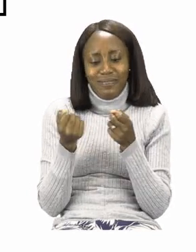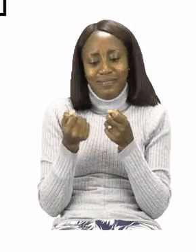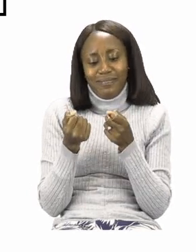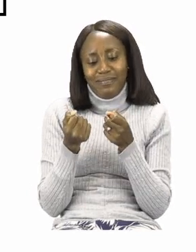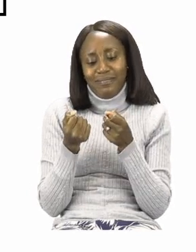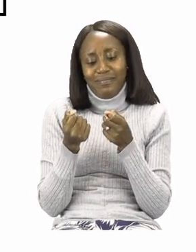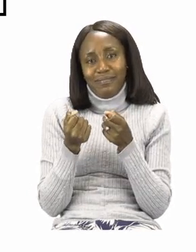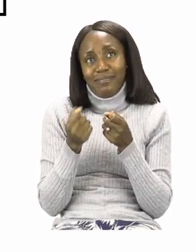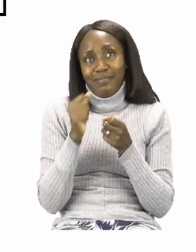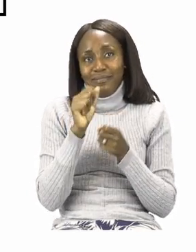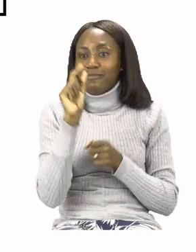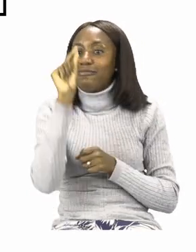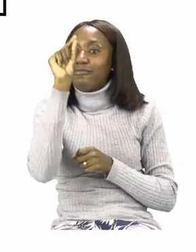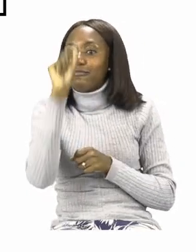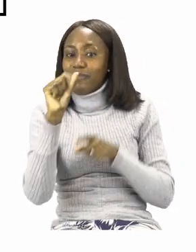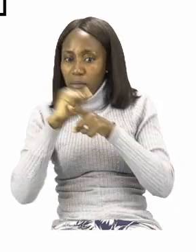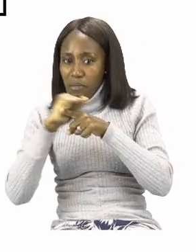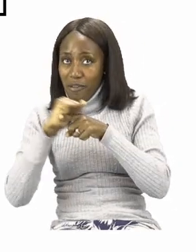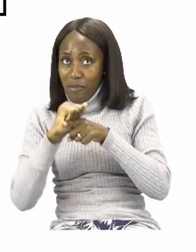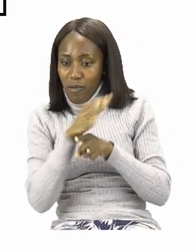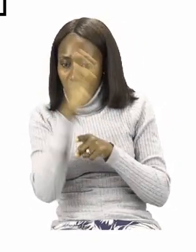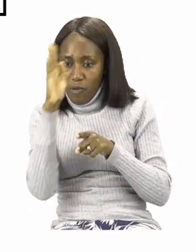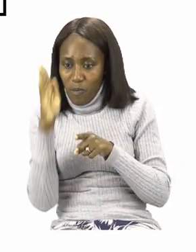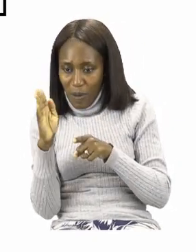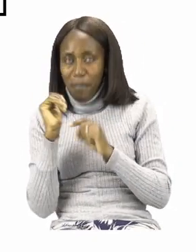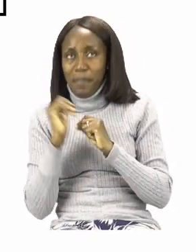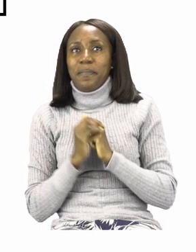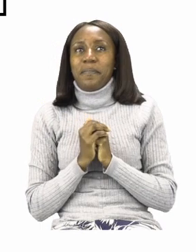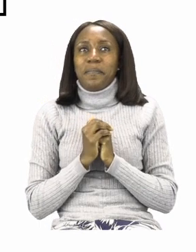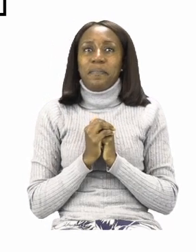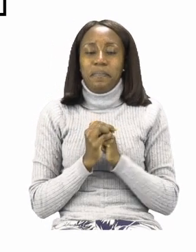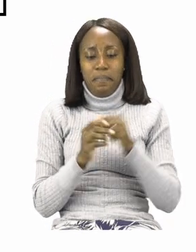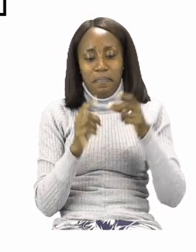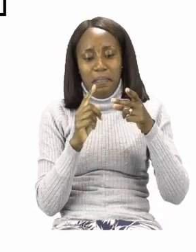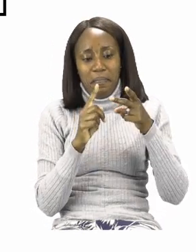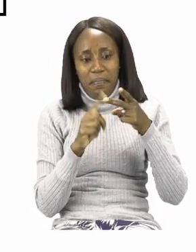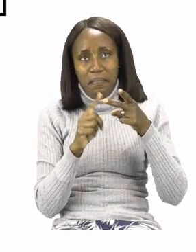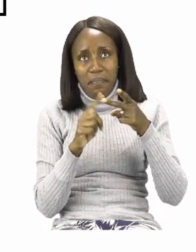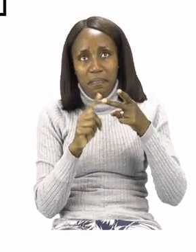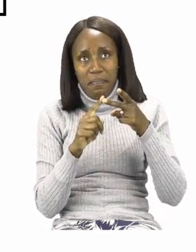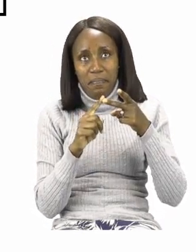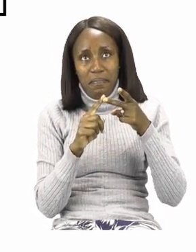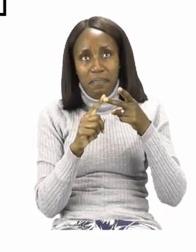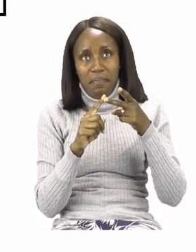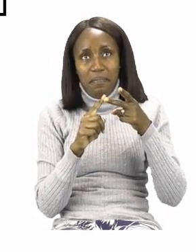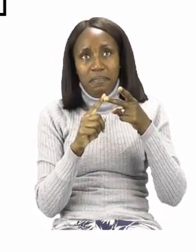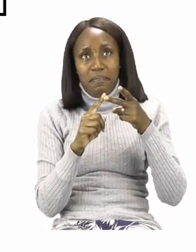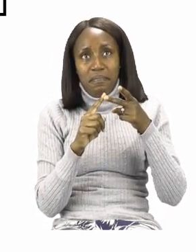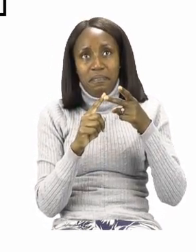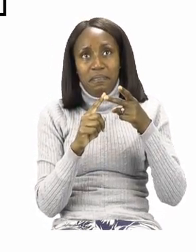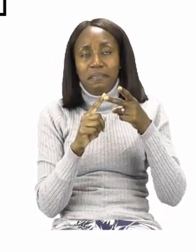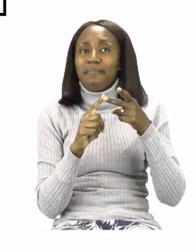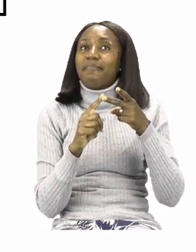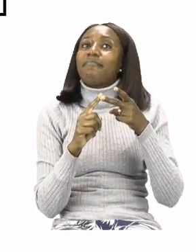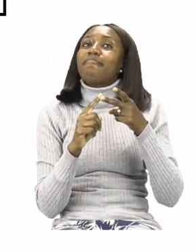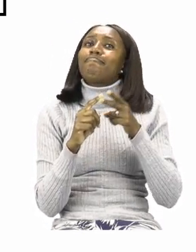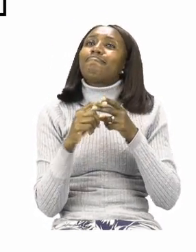the word love in the line. You start with L,